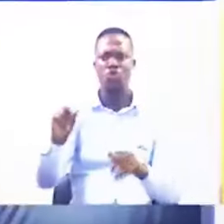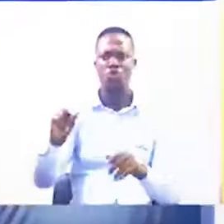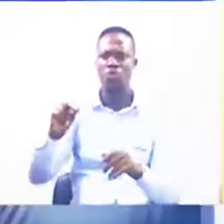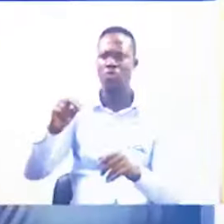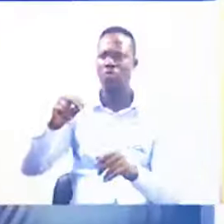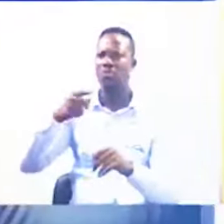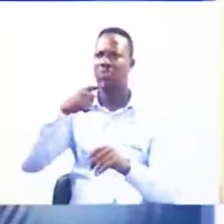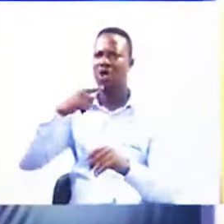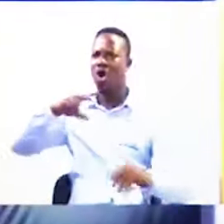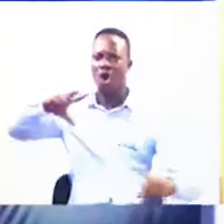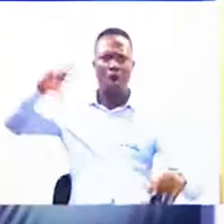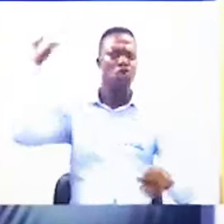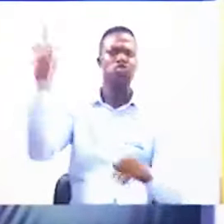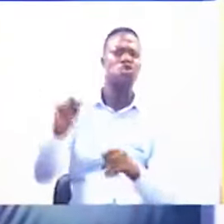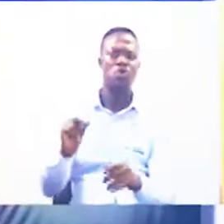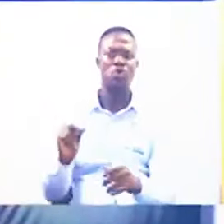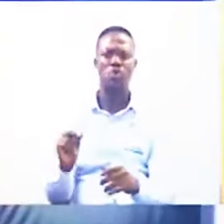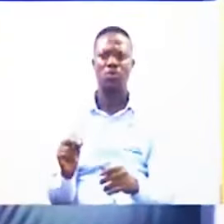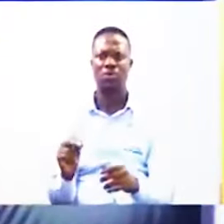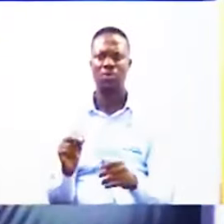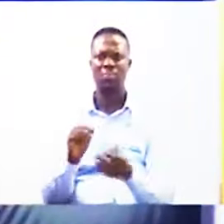No.